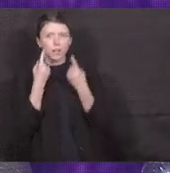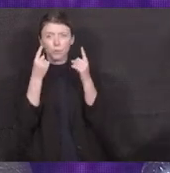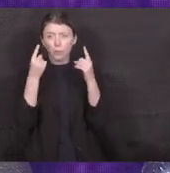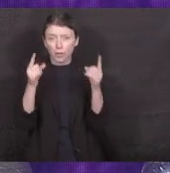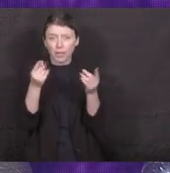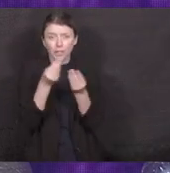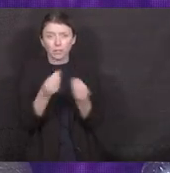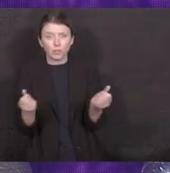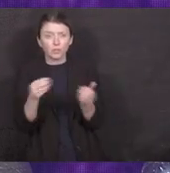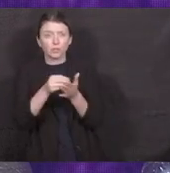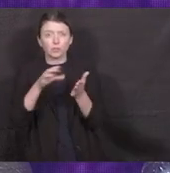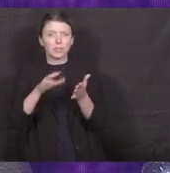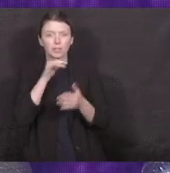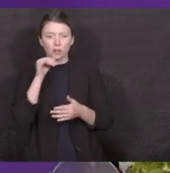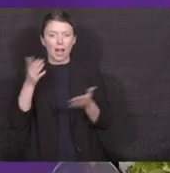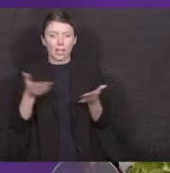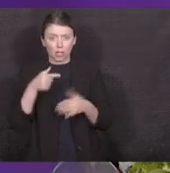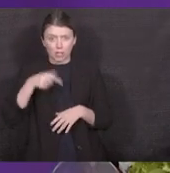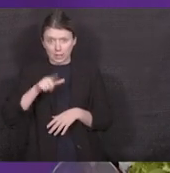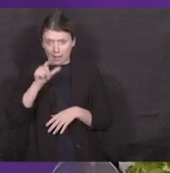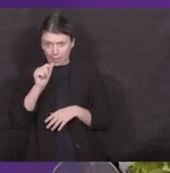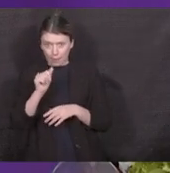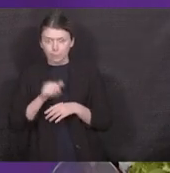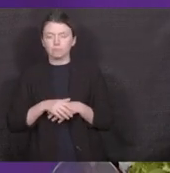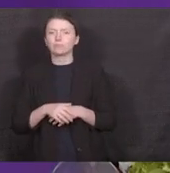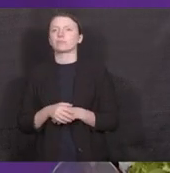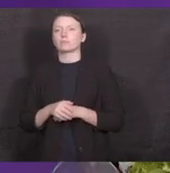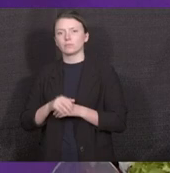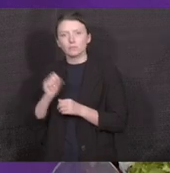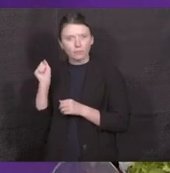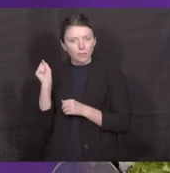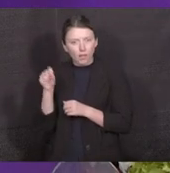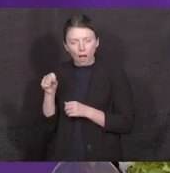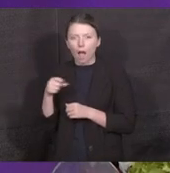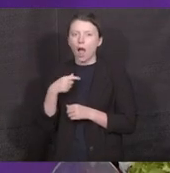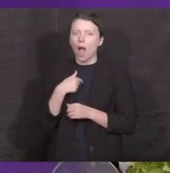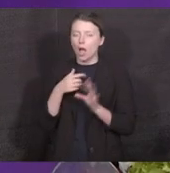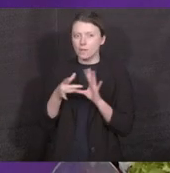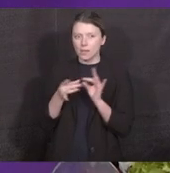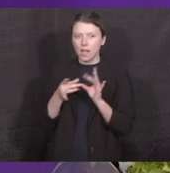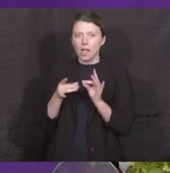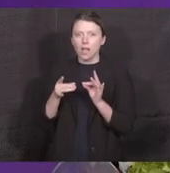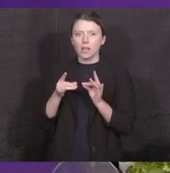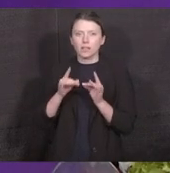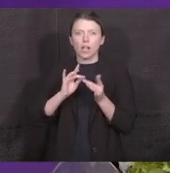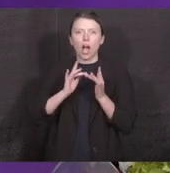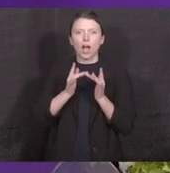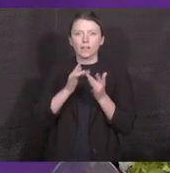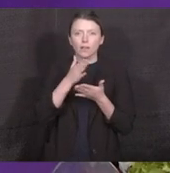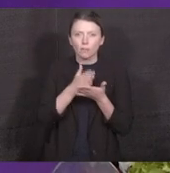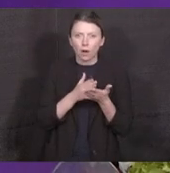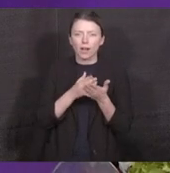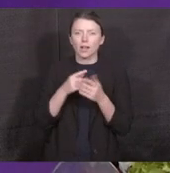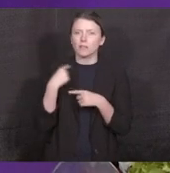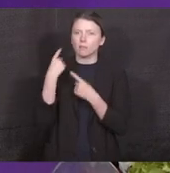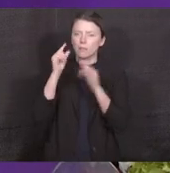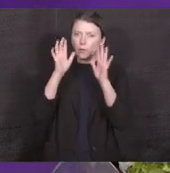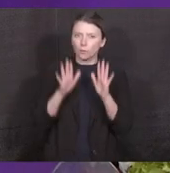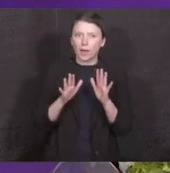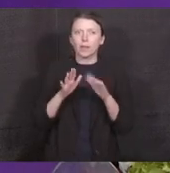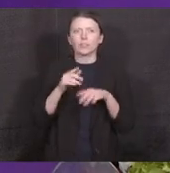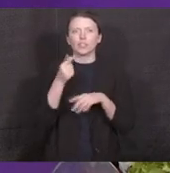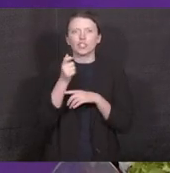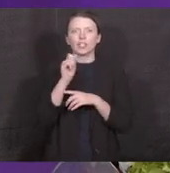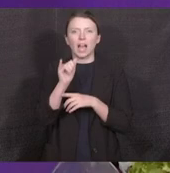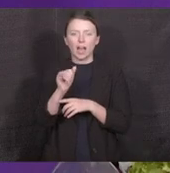solution for students who are not here in LA? Yeah, I would say the virtual aspect of it has been great for, you know, GEI. And just one thing is, we